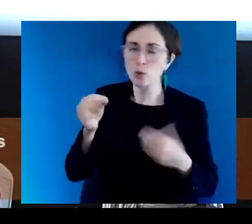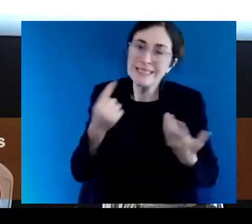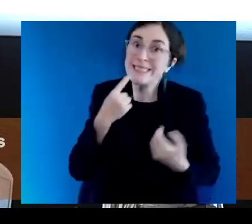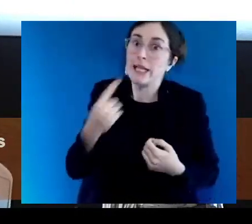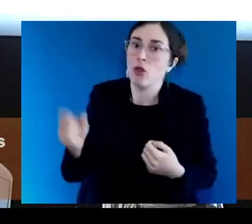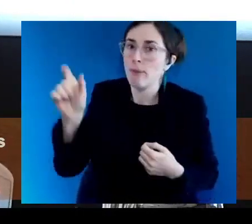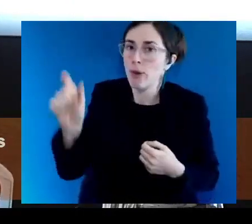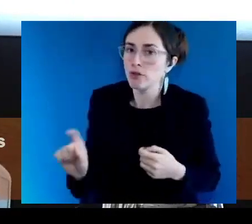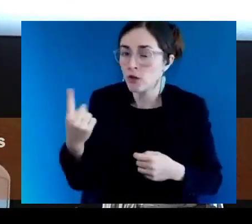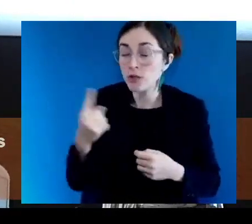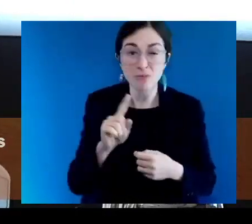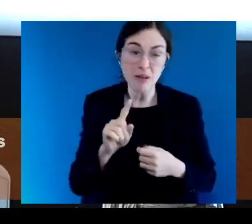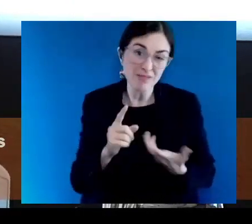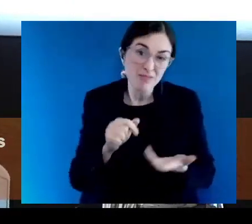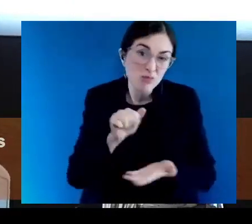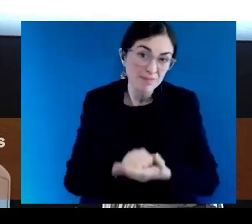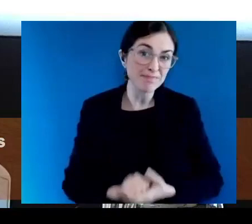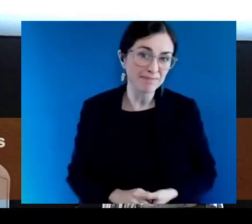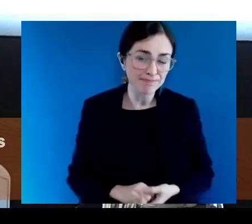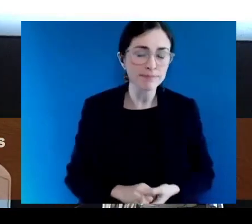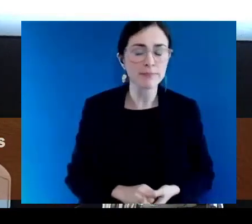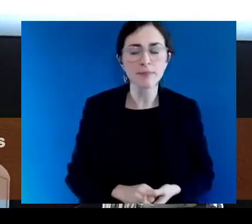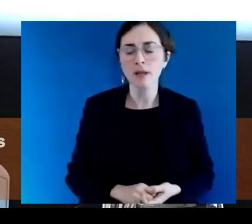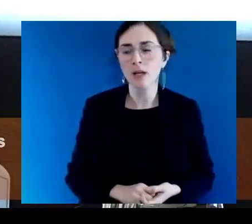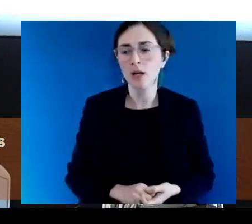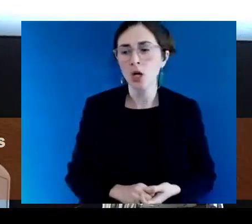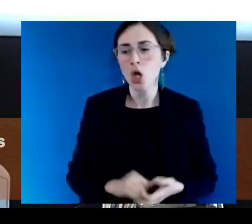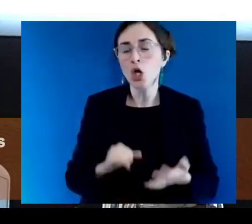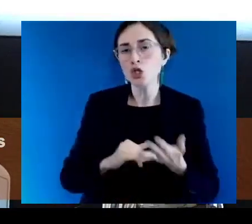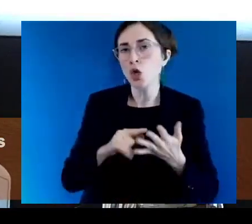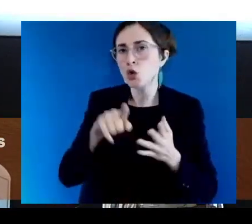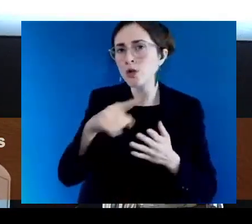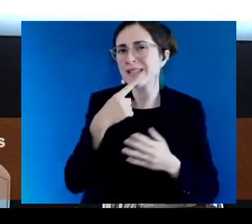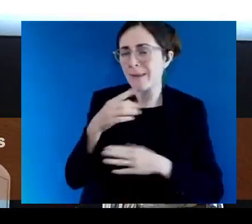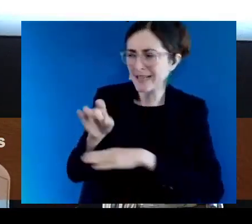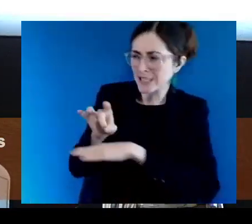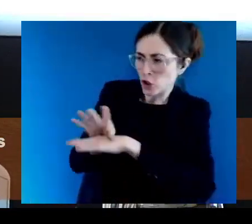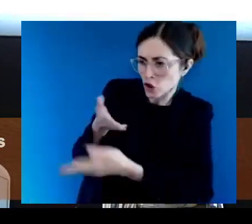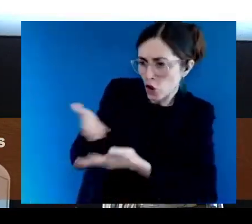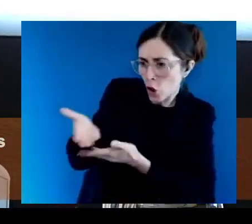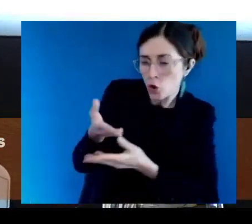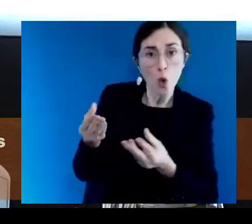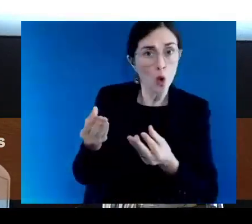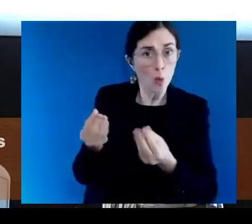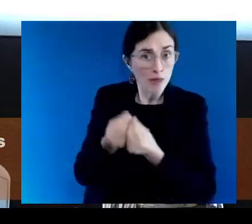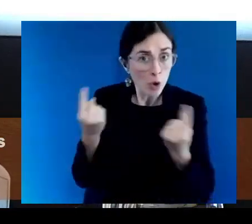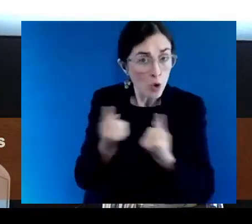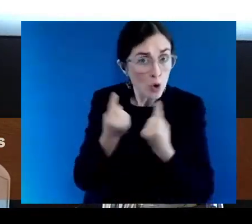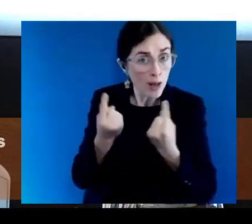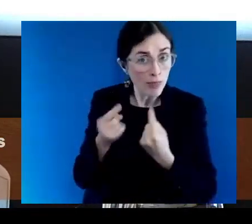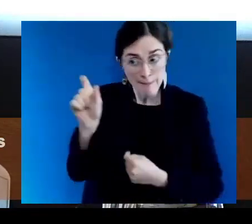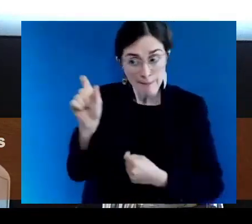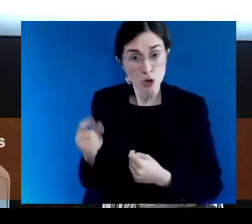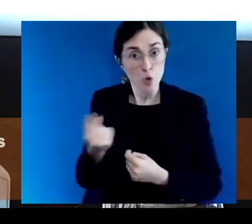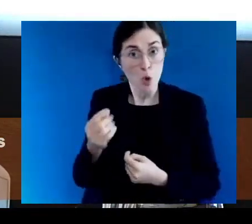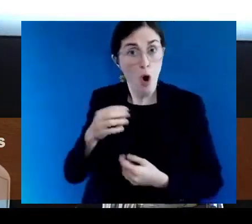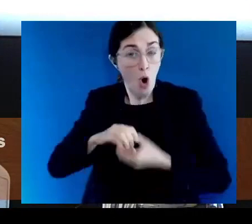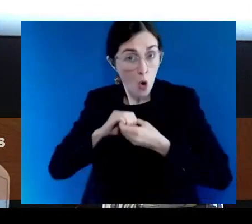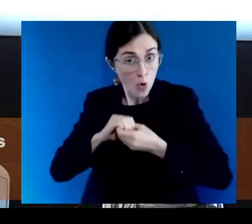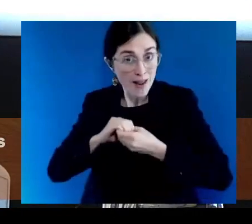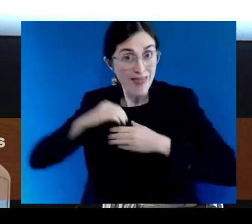speaking, correct. And the engagement and consultation that is required is with freehold owners, not right. First Nations owners. That's